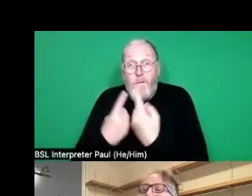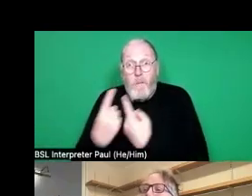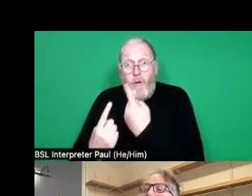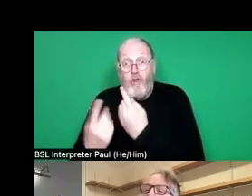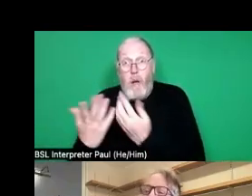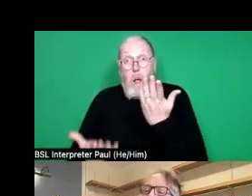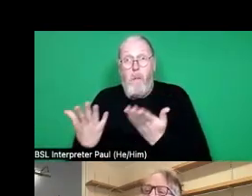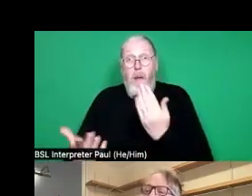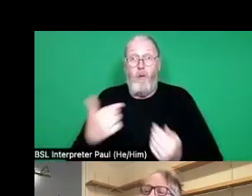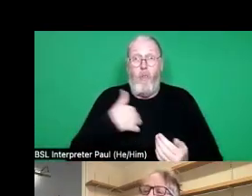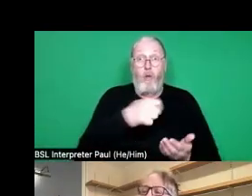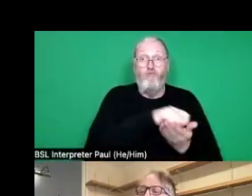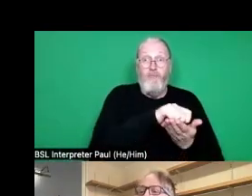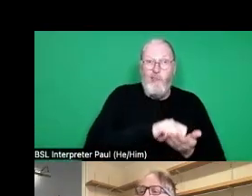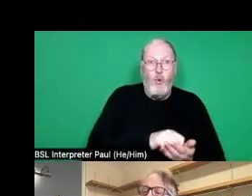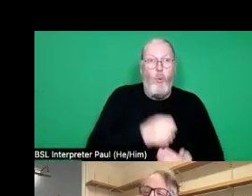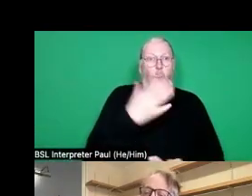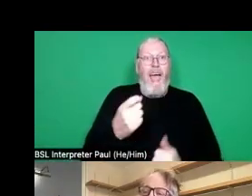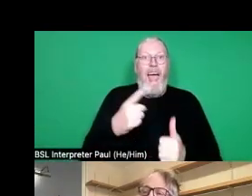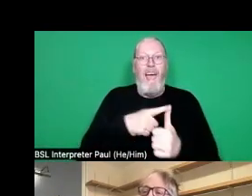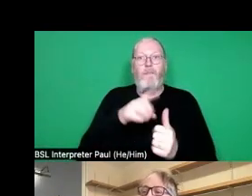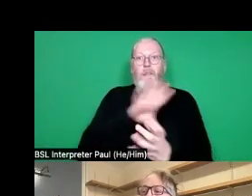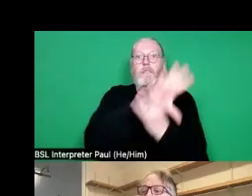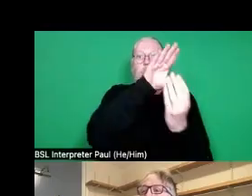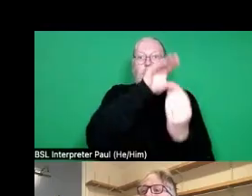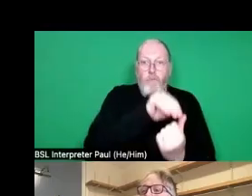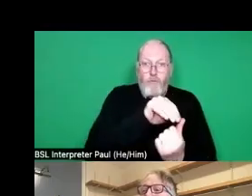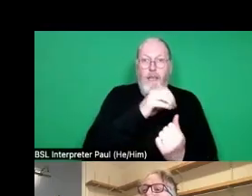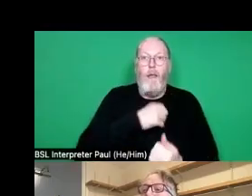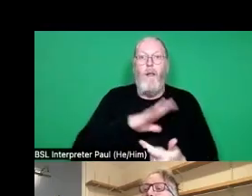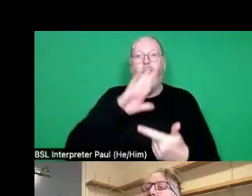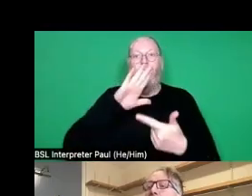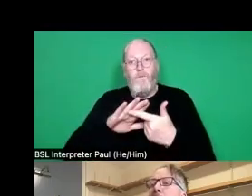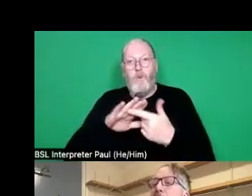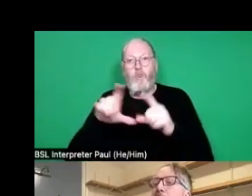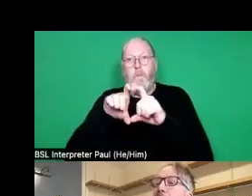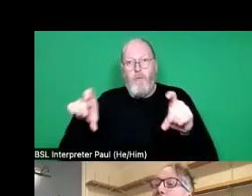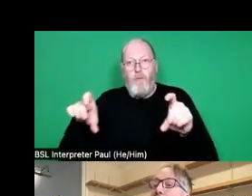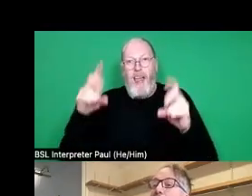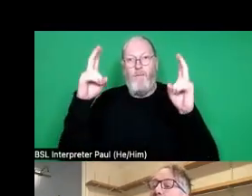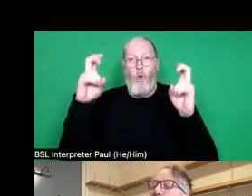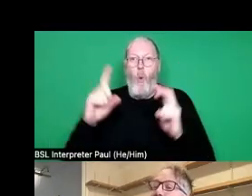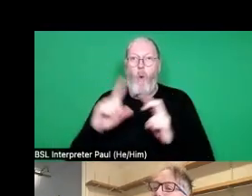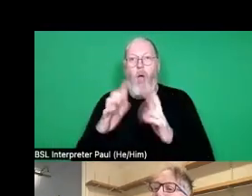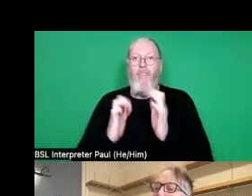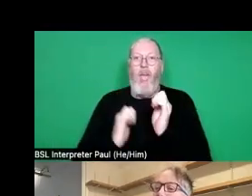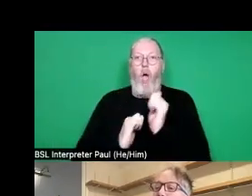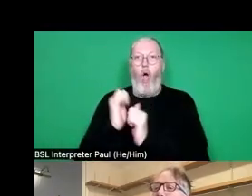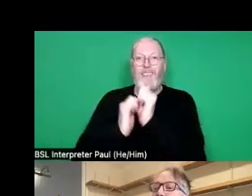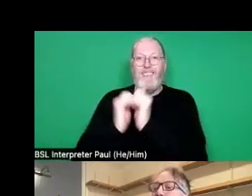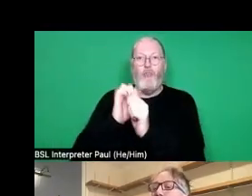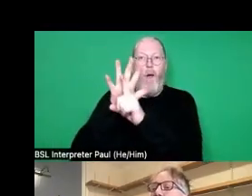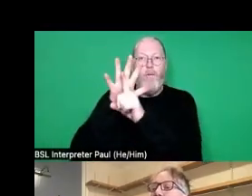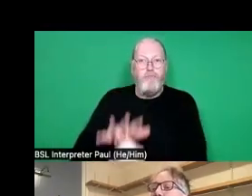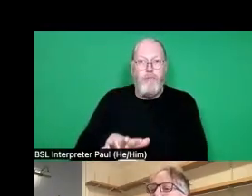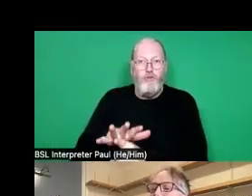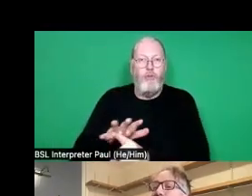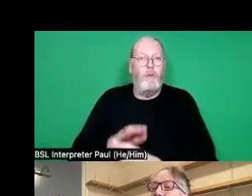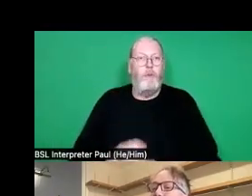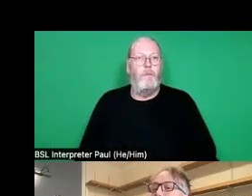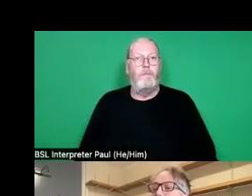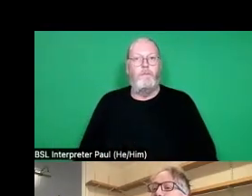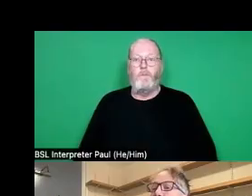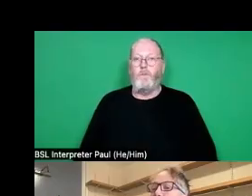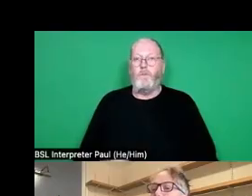summary, analyzes the first paragraph, the architecture of repression. It talks about the